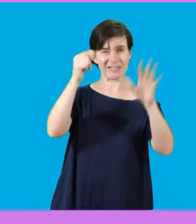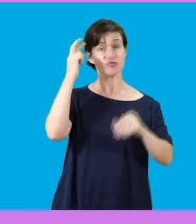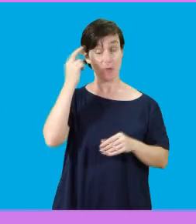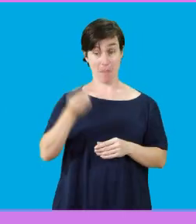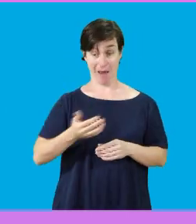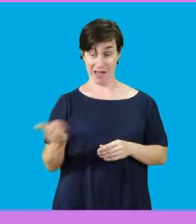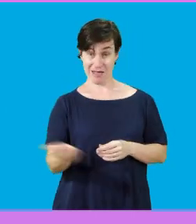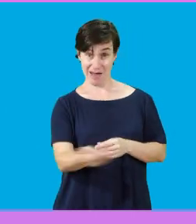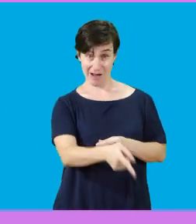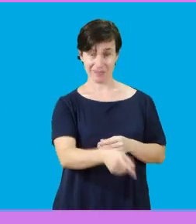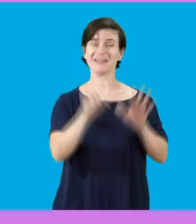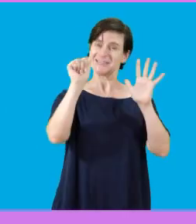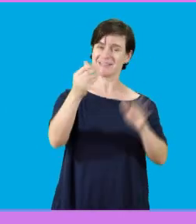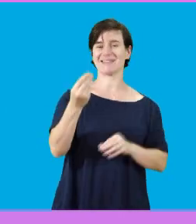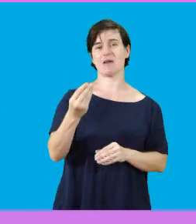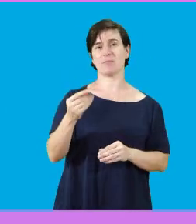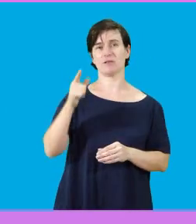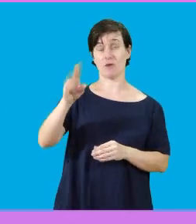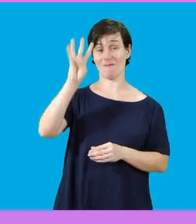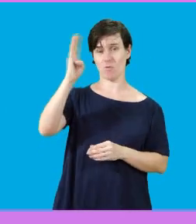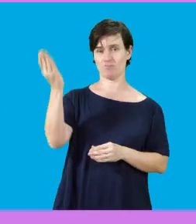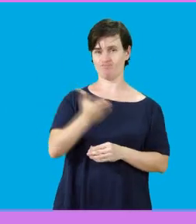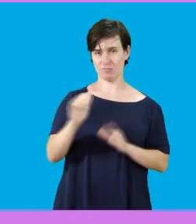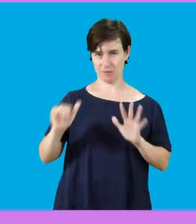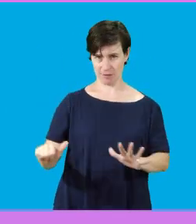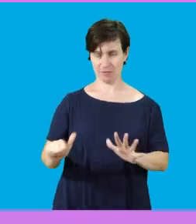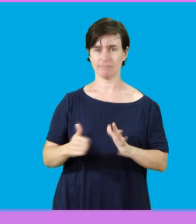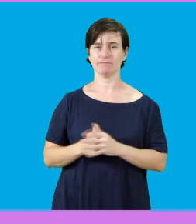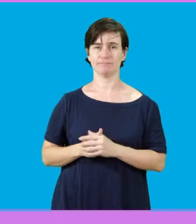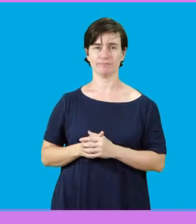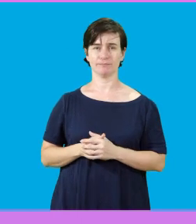got 6. So it's 4 over 6, which can be written as